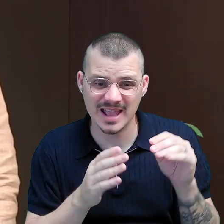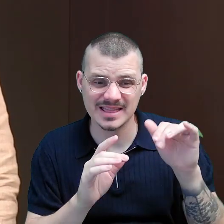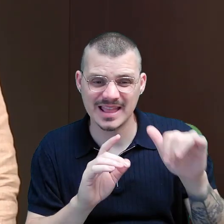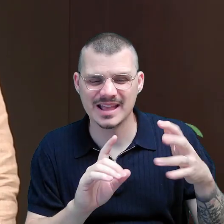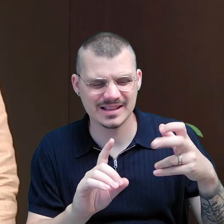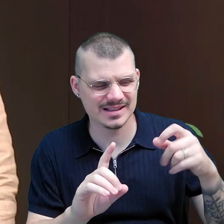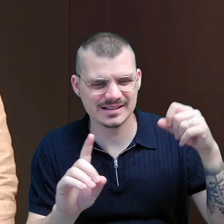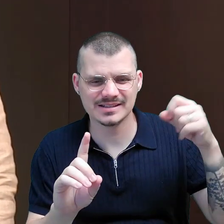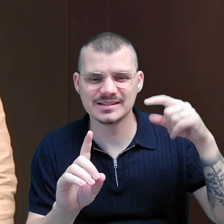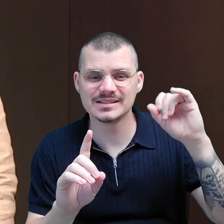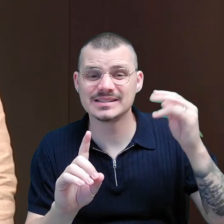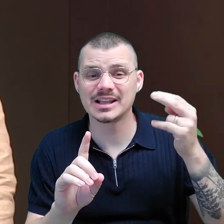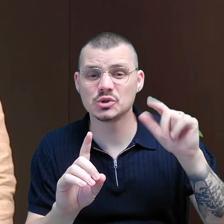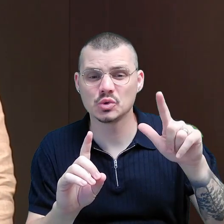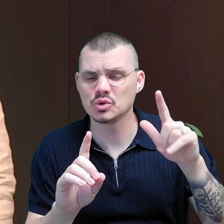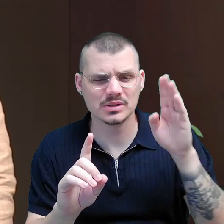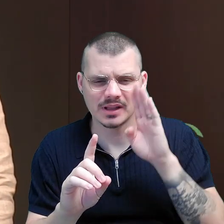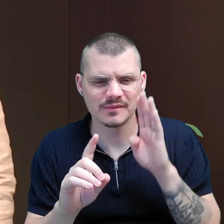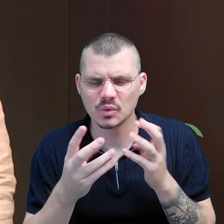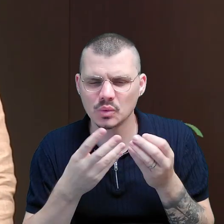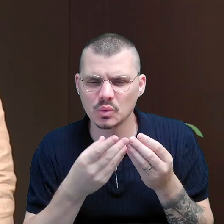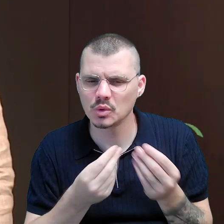signal never went away.